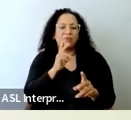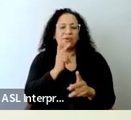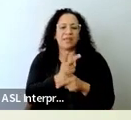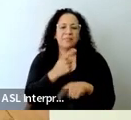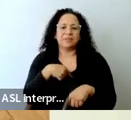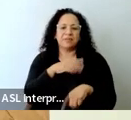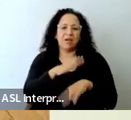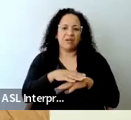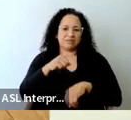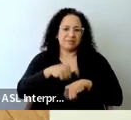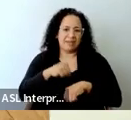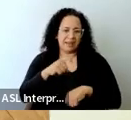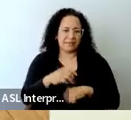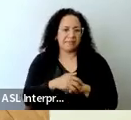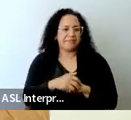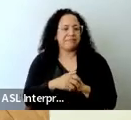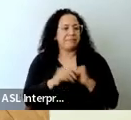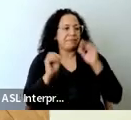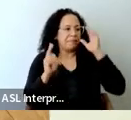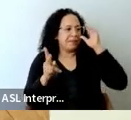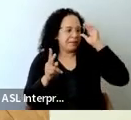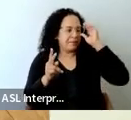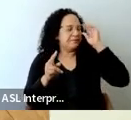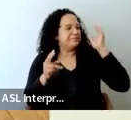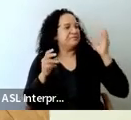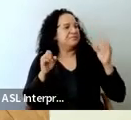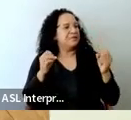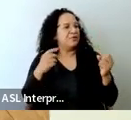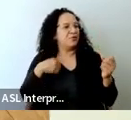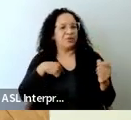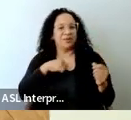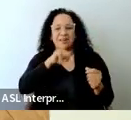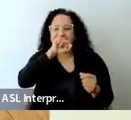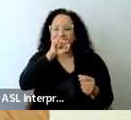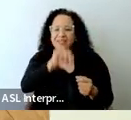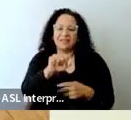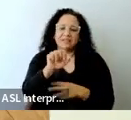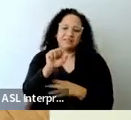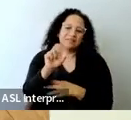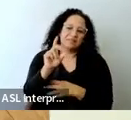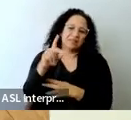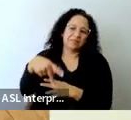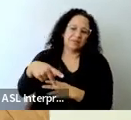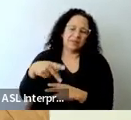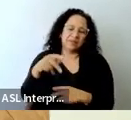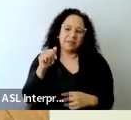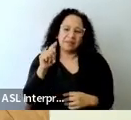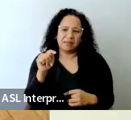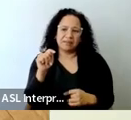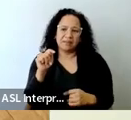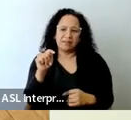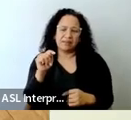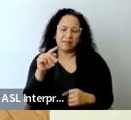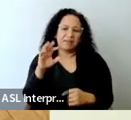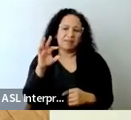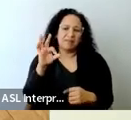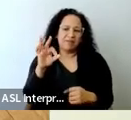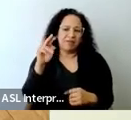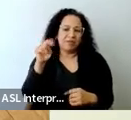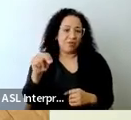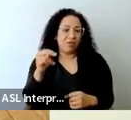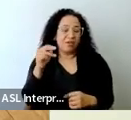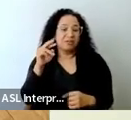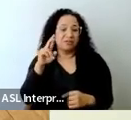time. All right. So we love self-determination at Far Northern for a